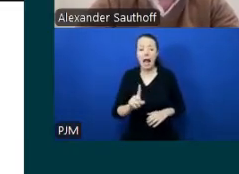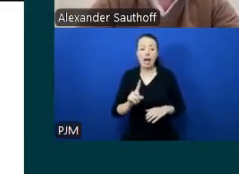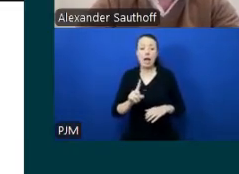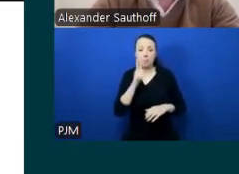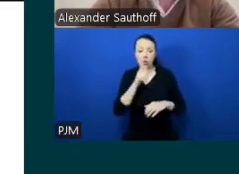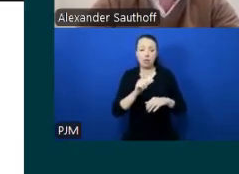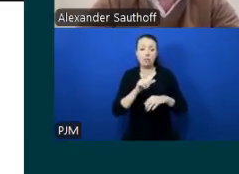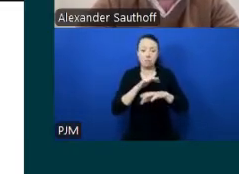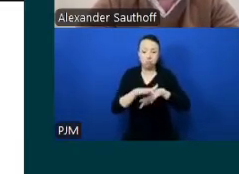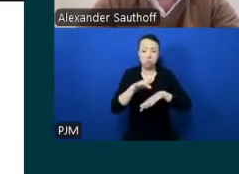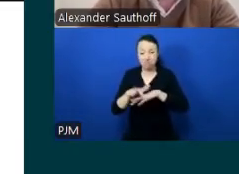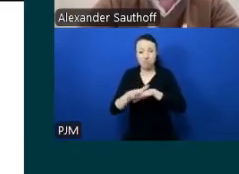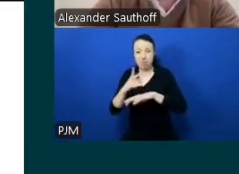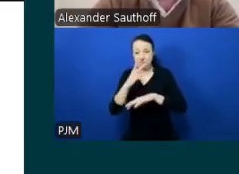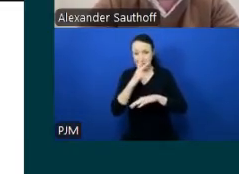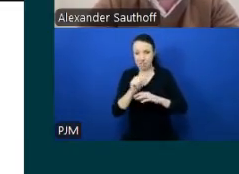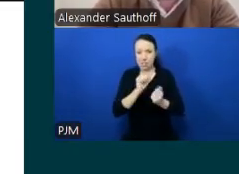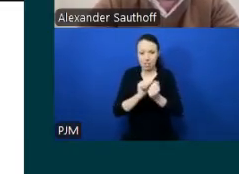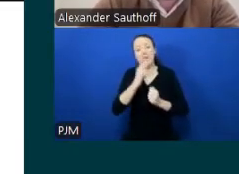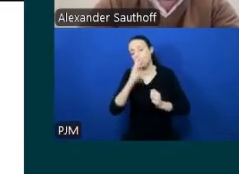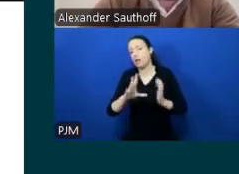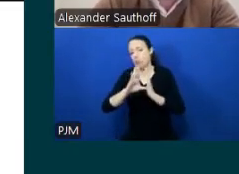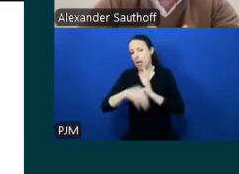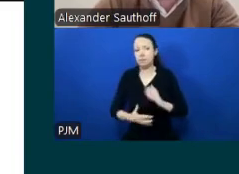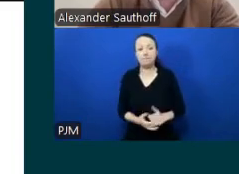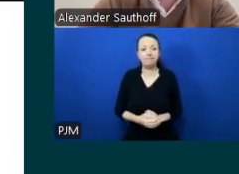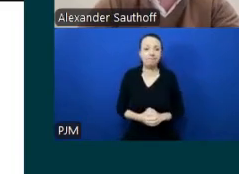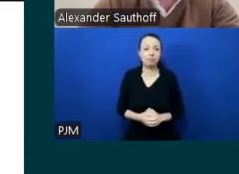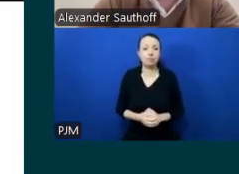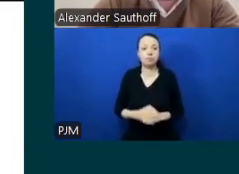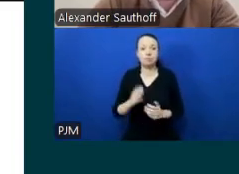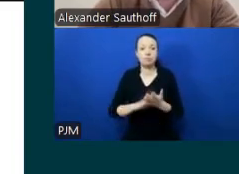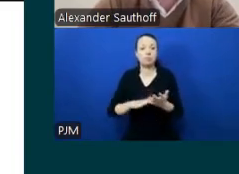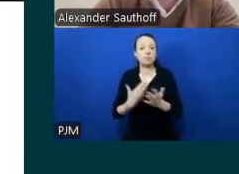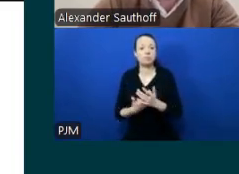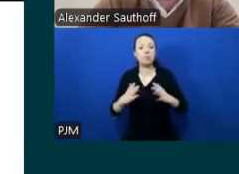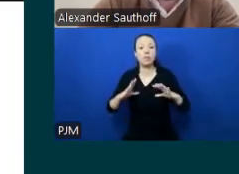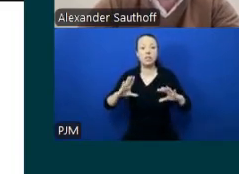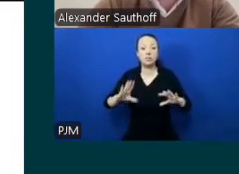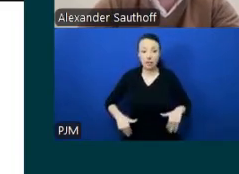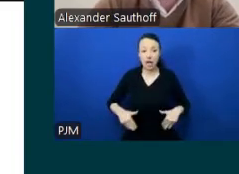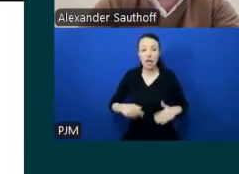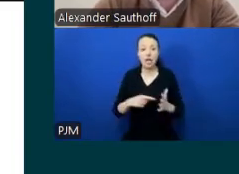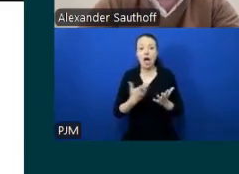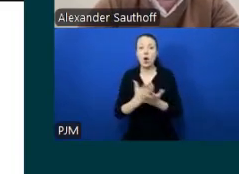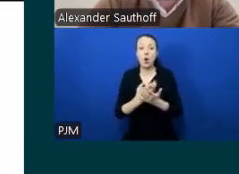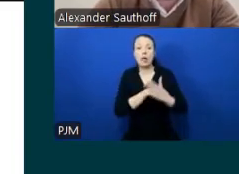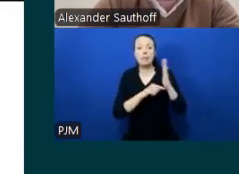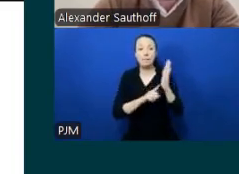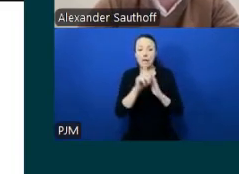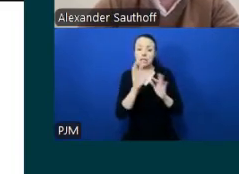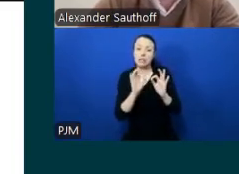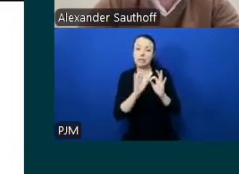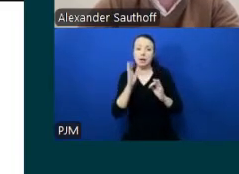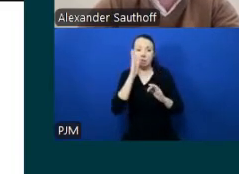cities. For example, in Switzerland, projections indicate that average temperatures could increase by 2.3 to